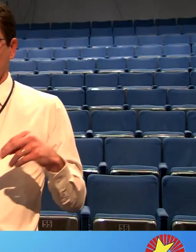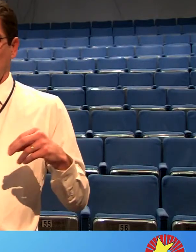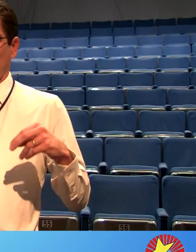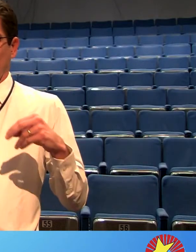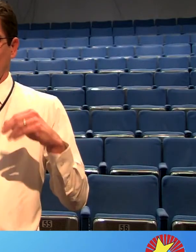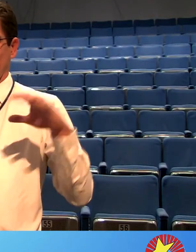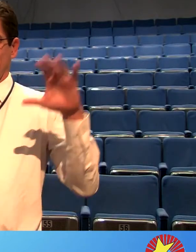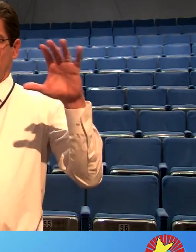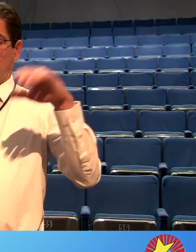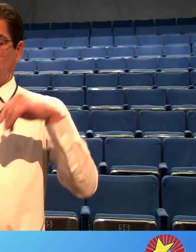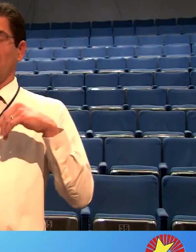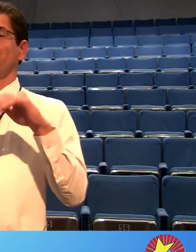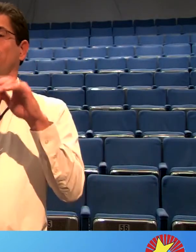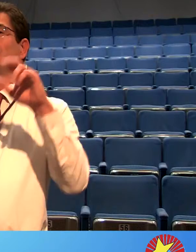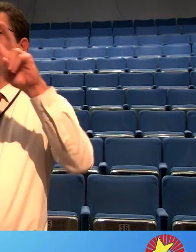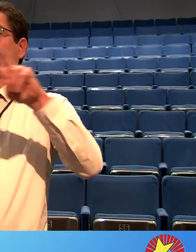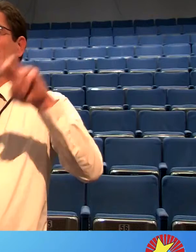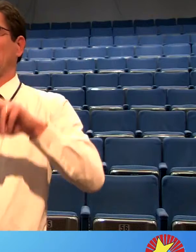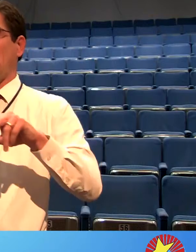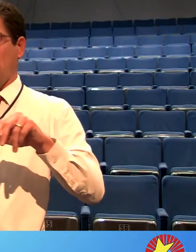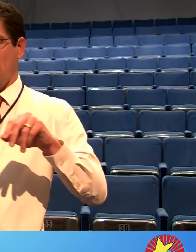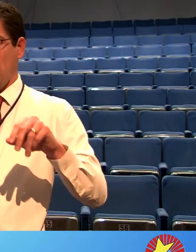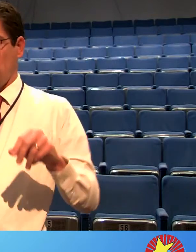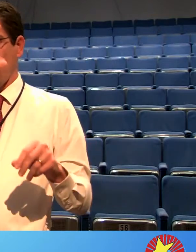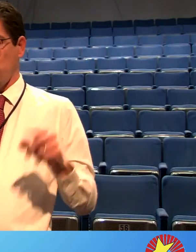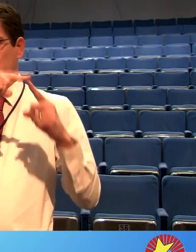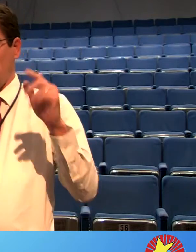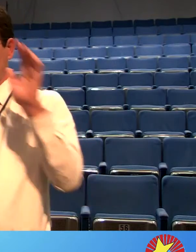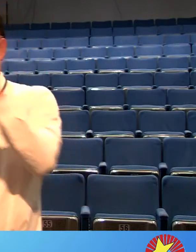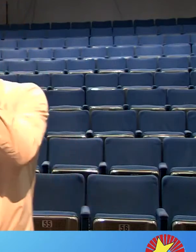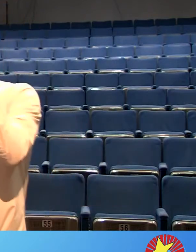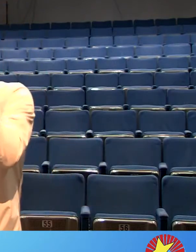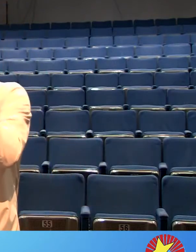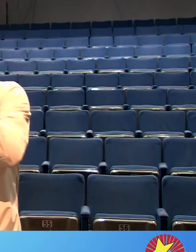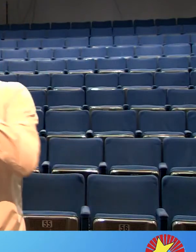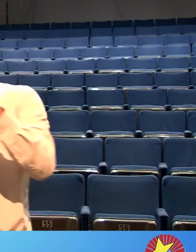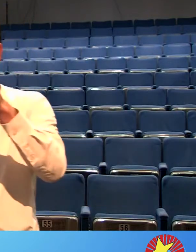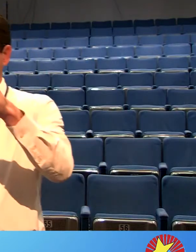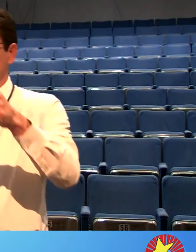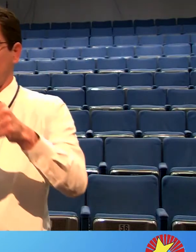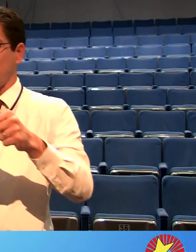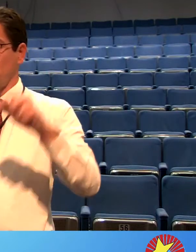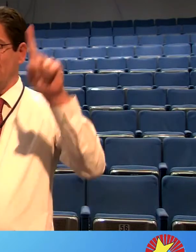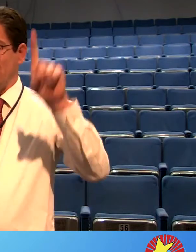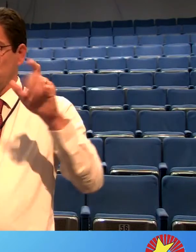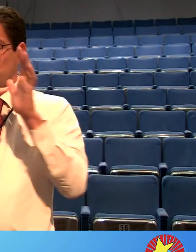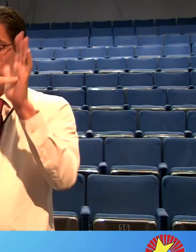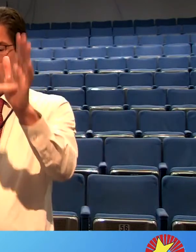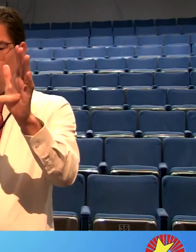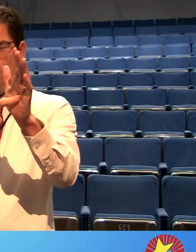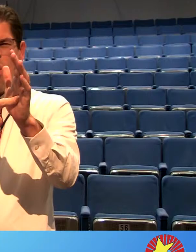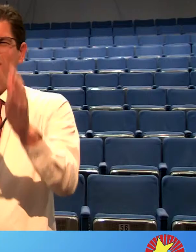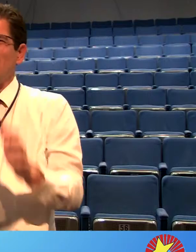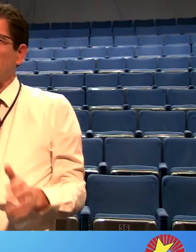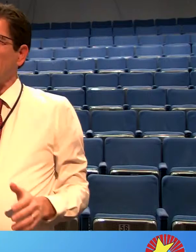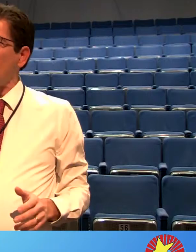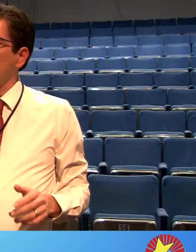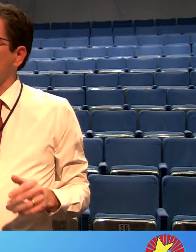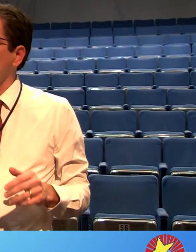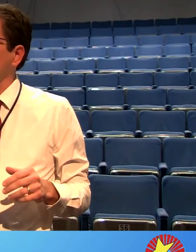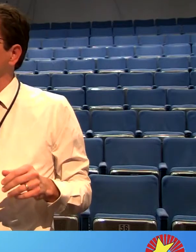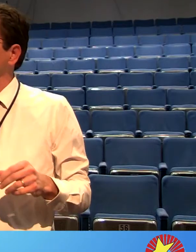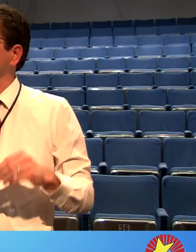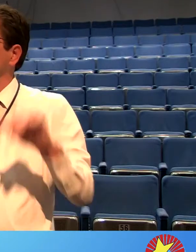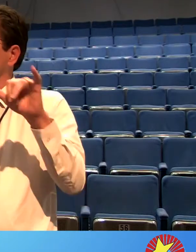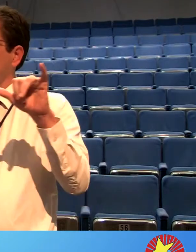I'd like to review the ASDB Galileo assessment. We assessed ELA for 3rd to 8th grade.